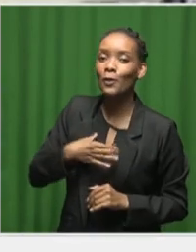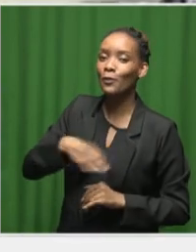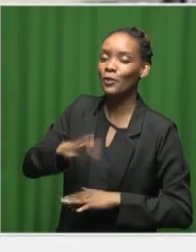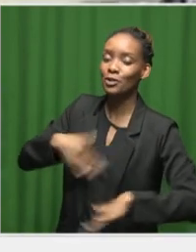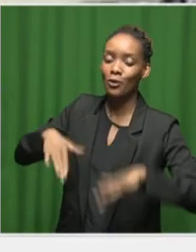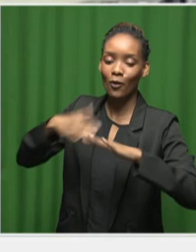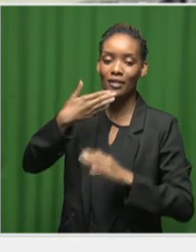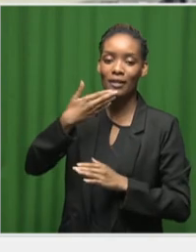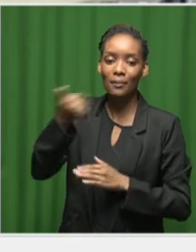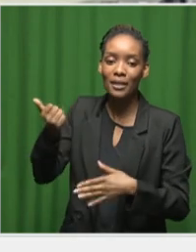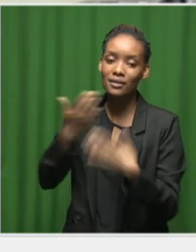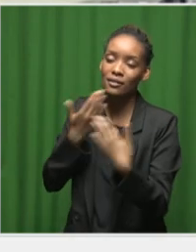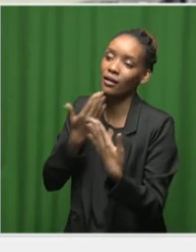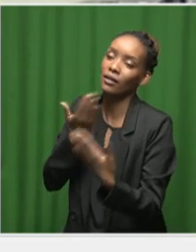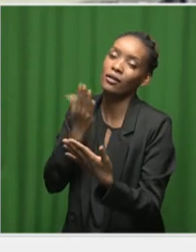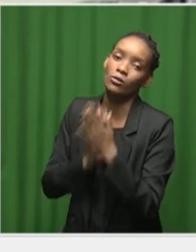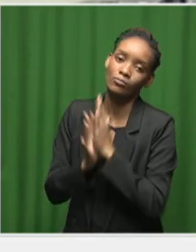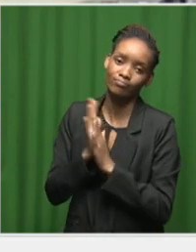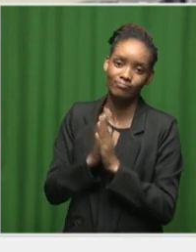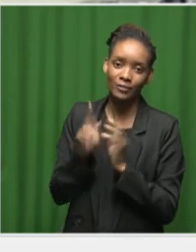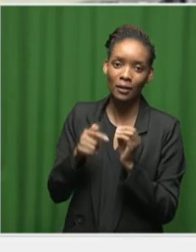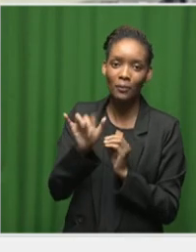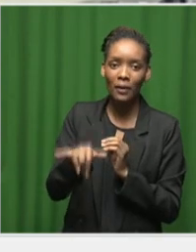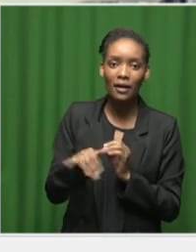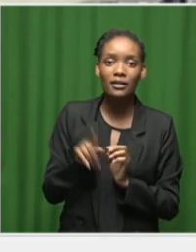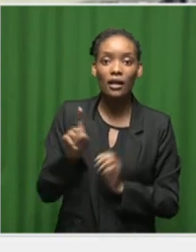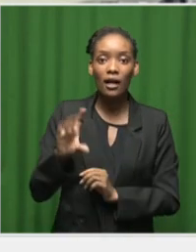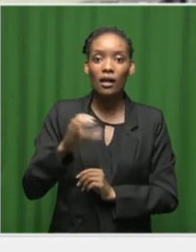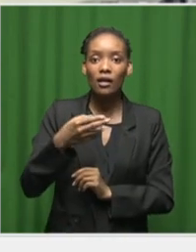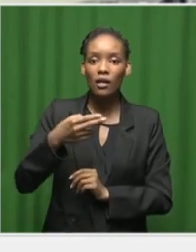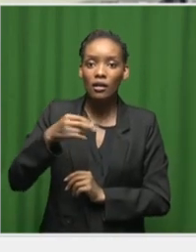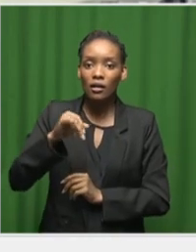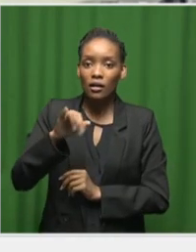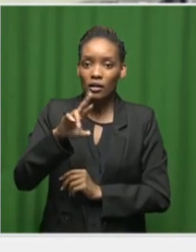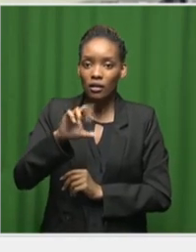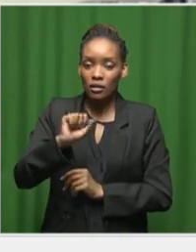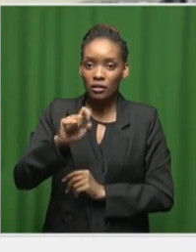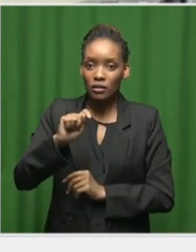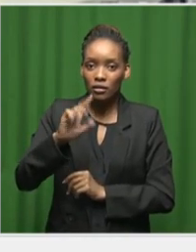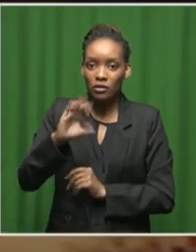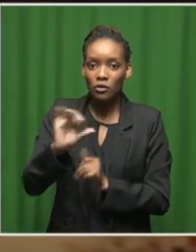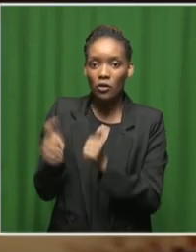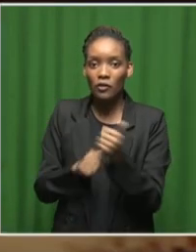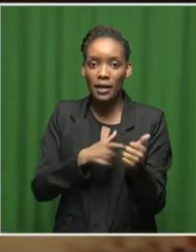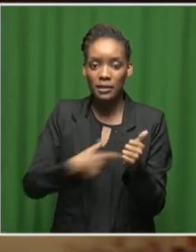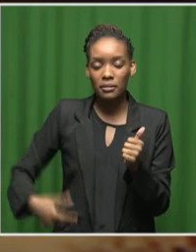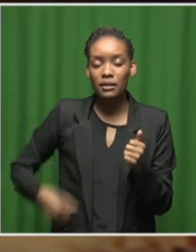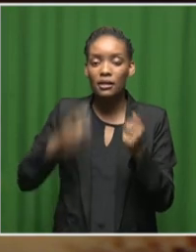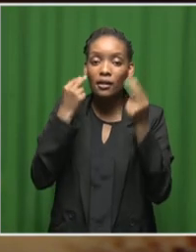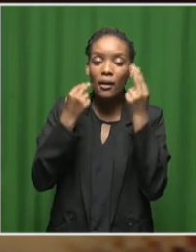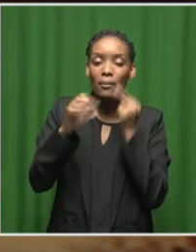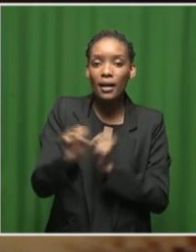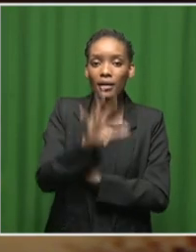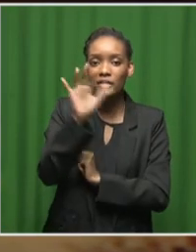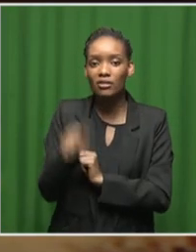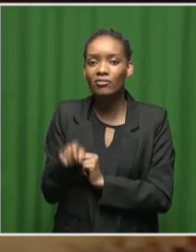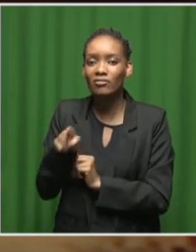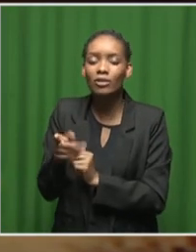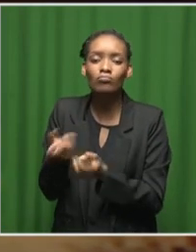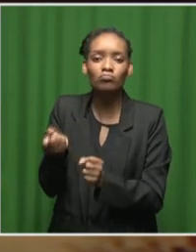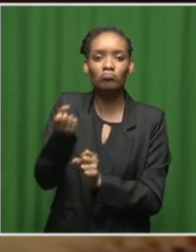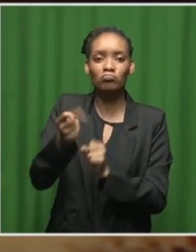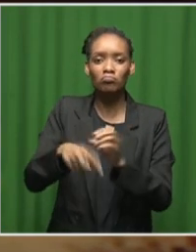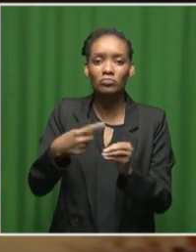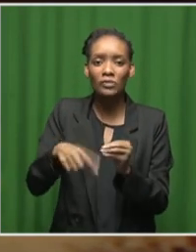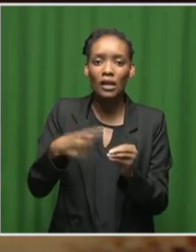for talking to us about this. That was Christo De Klerk, Vice President of Blind SA, talking to us about the children's